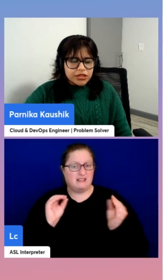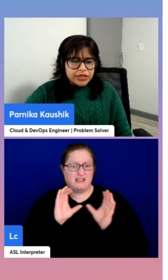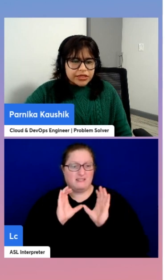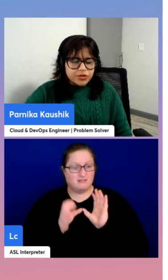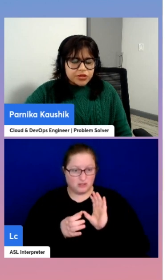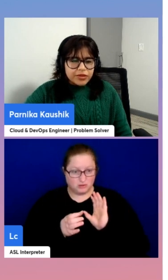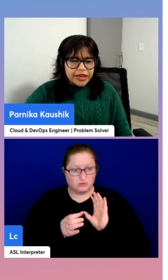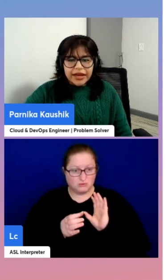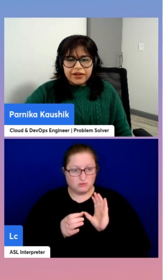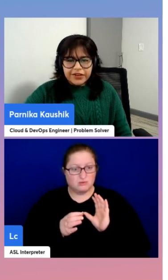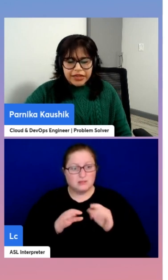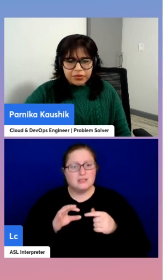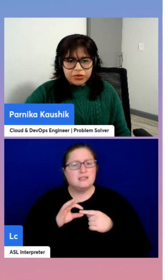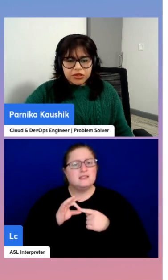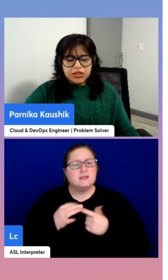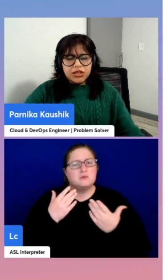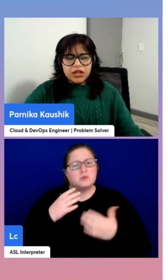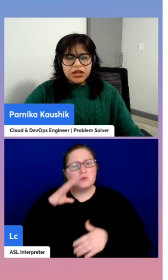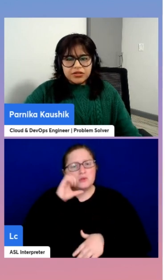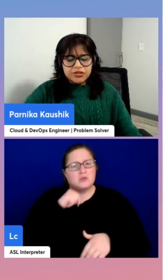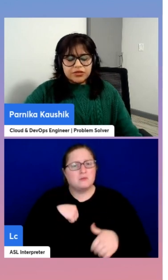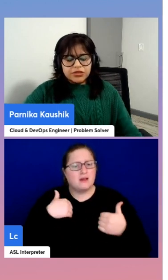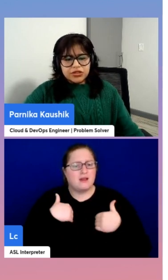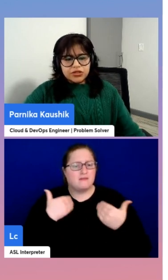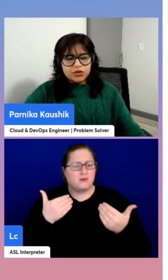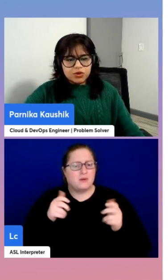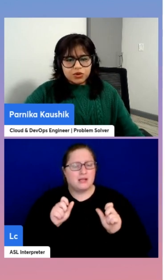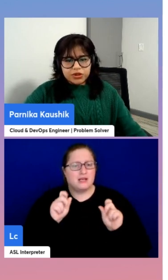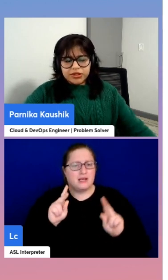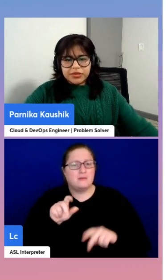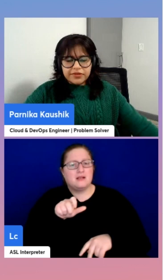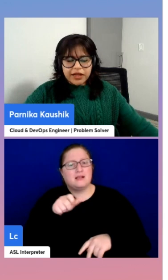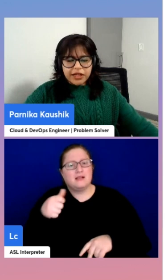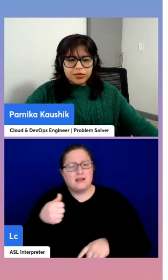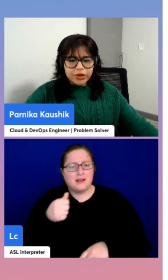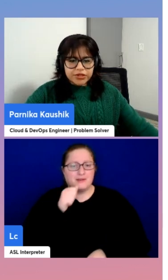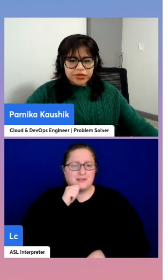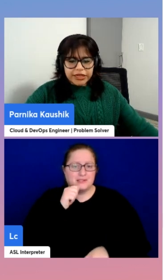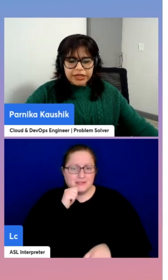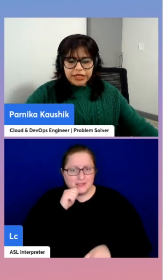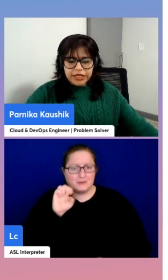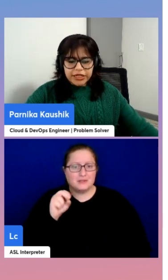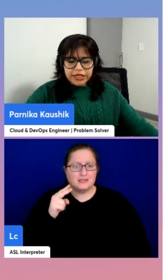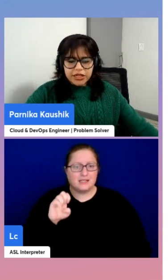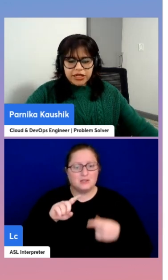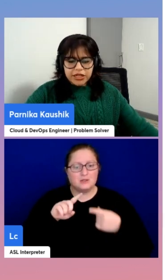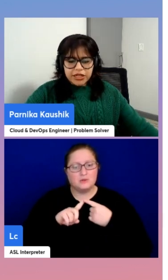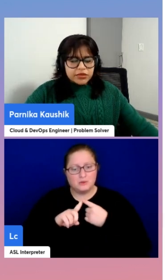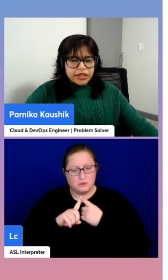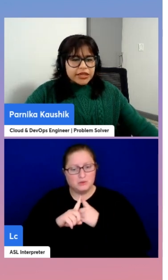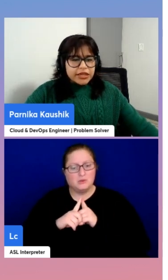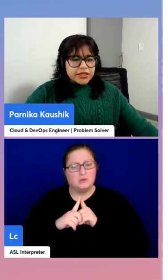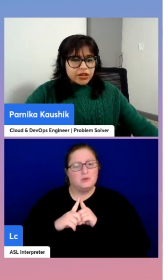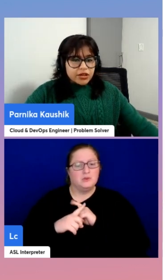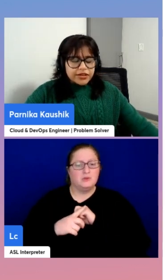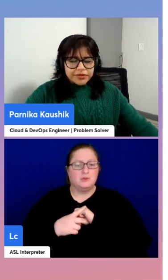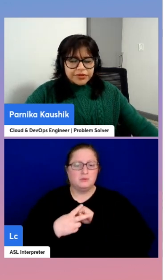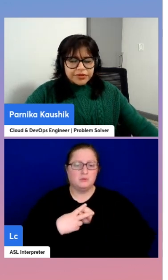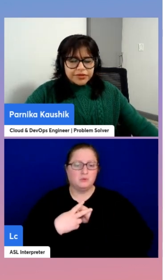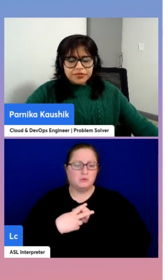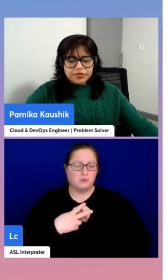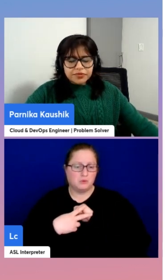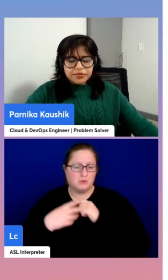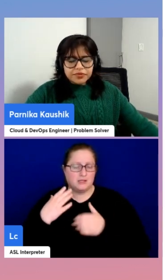well, let's presume I have enabled another secrets engine to store some key value pairs, right? And that's called